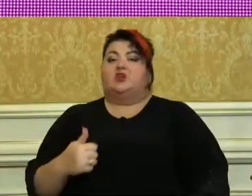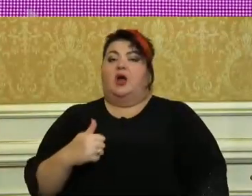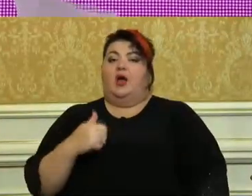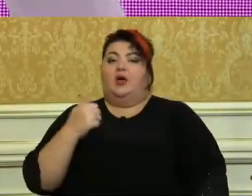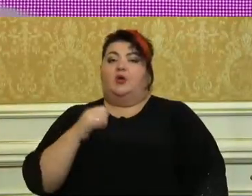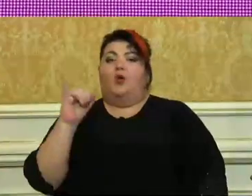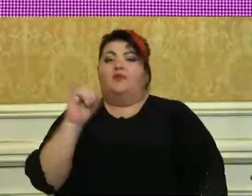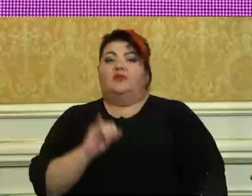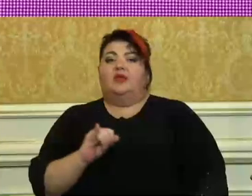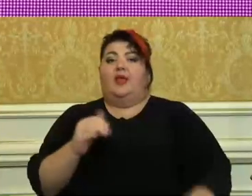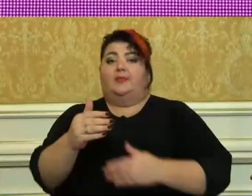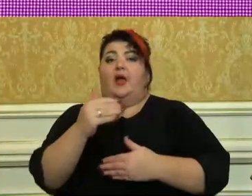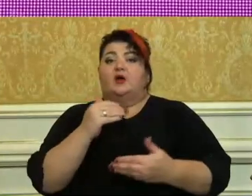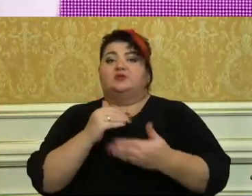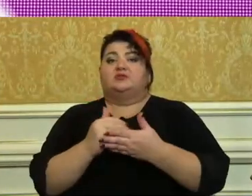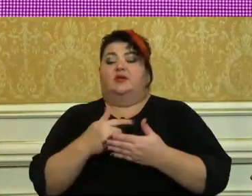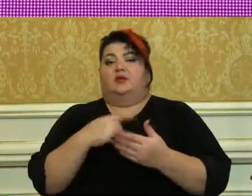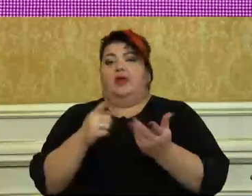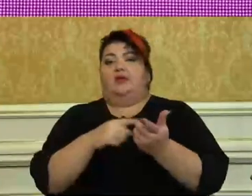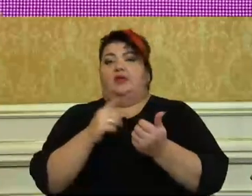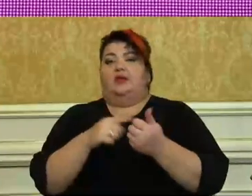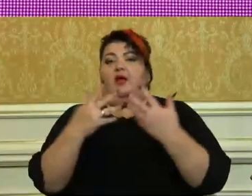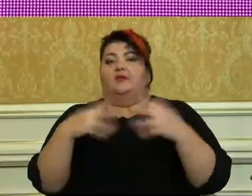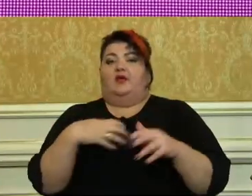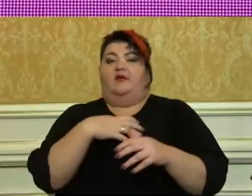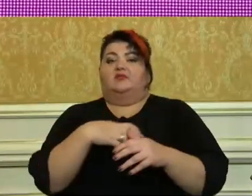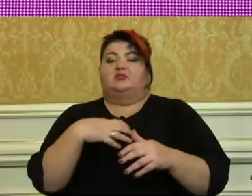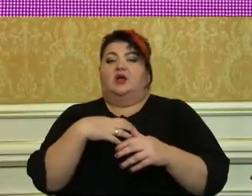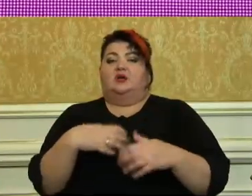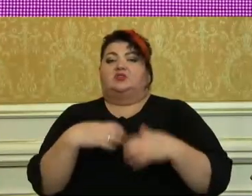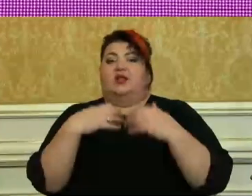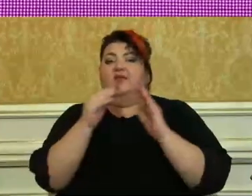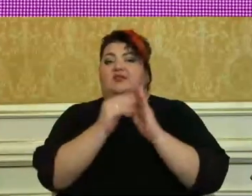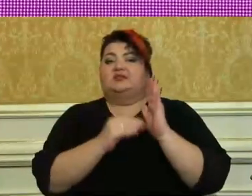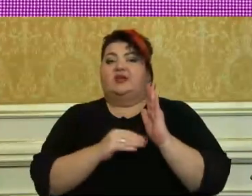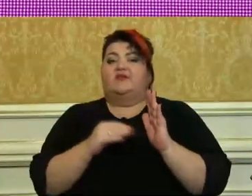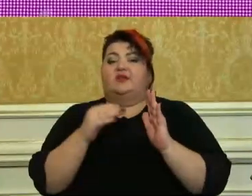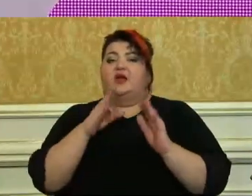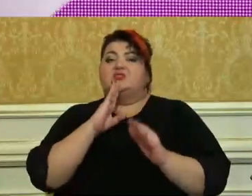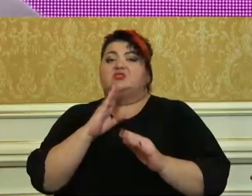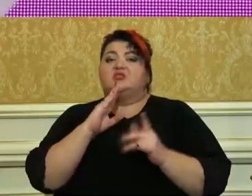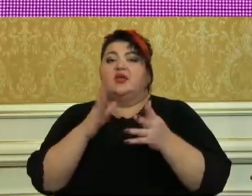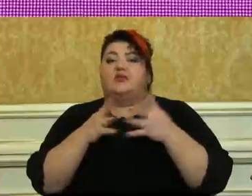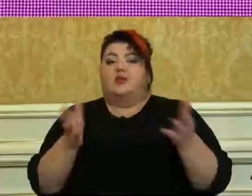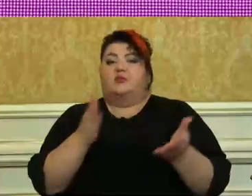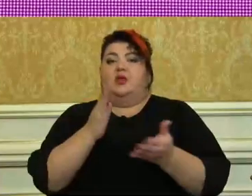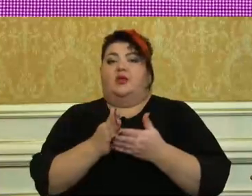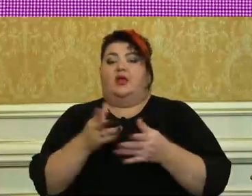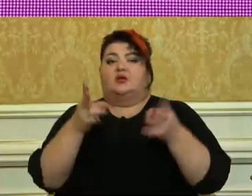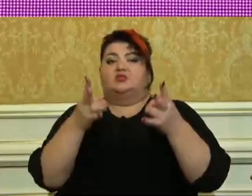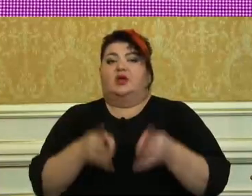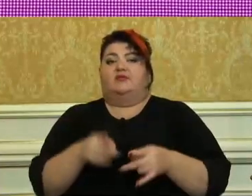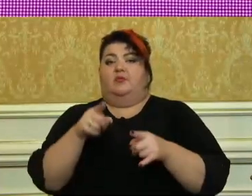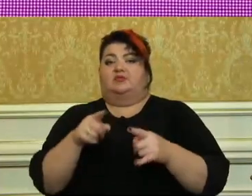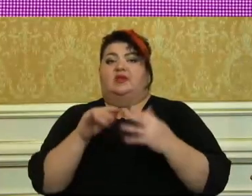setting them free. And finally, just a couple of horrible numbers, I think, because